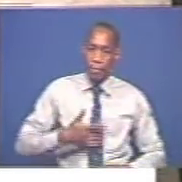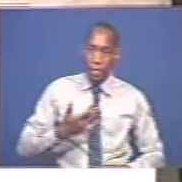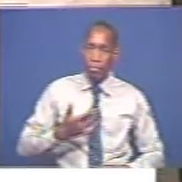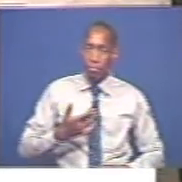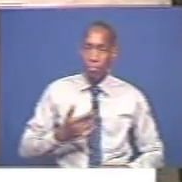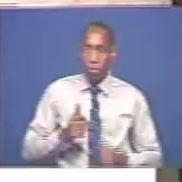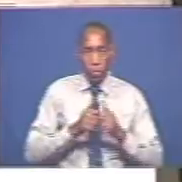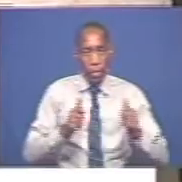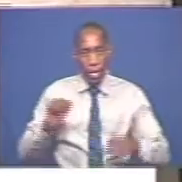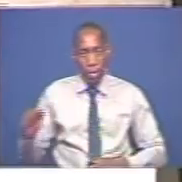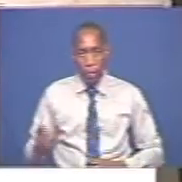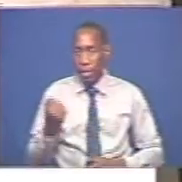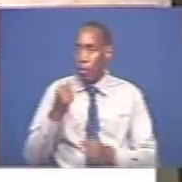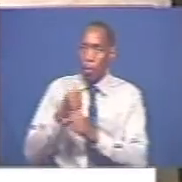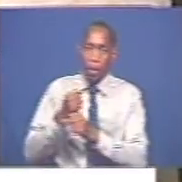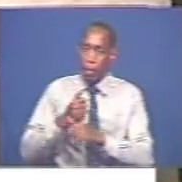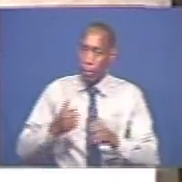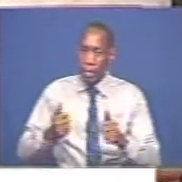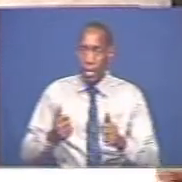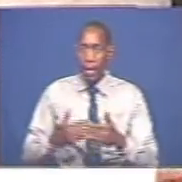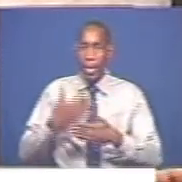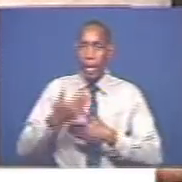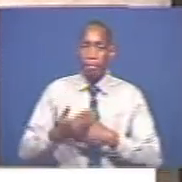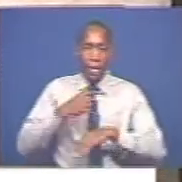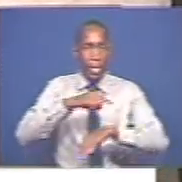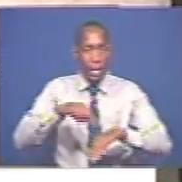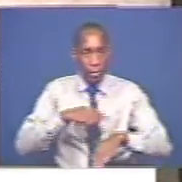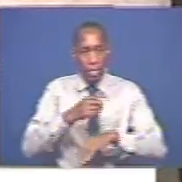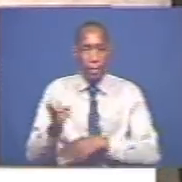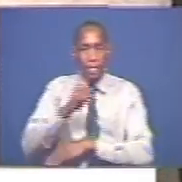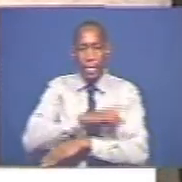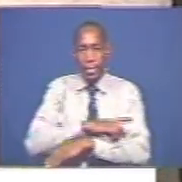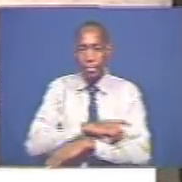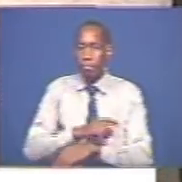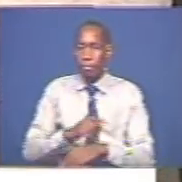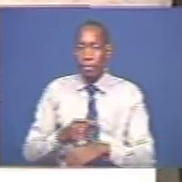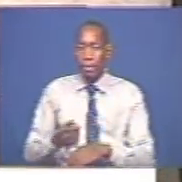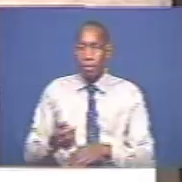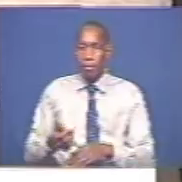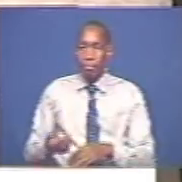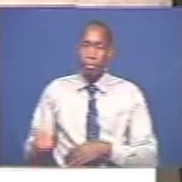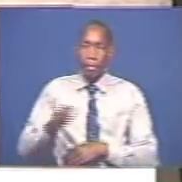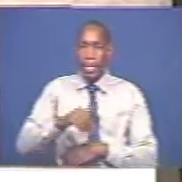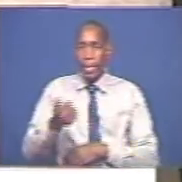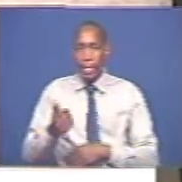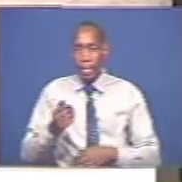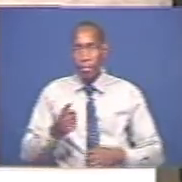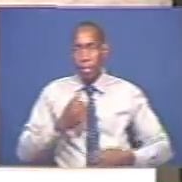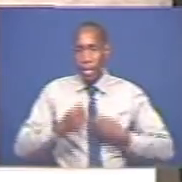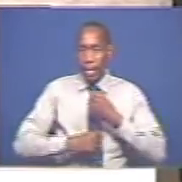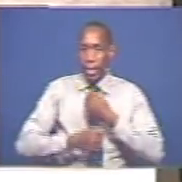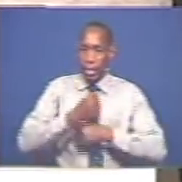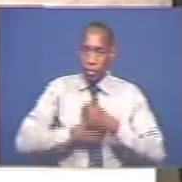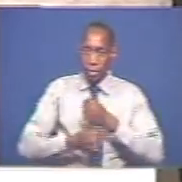up, he does his thing. After maybe hours or days, he's back to the same, because there's something that is not quite